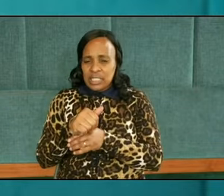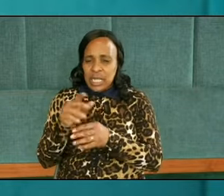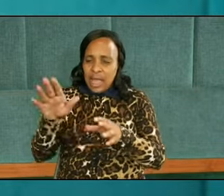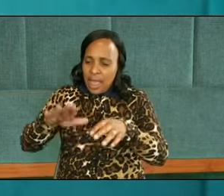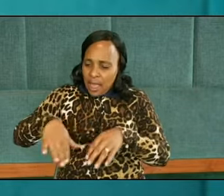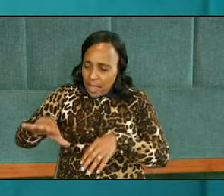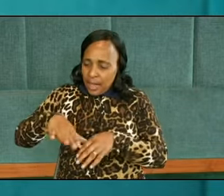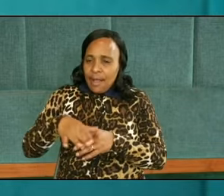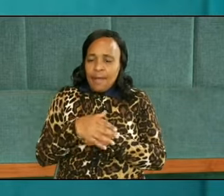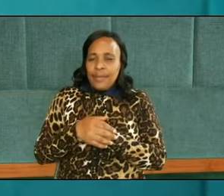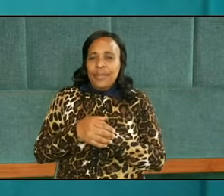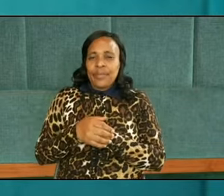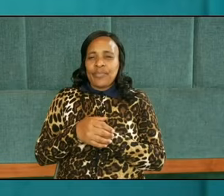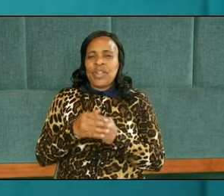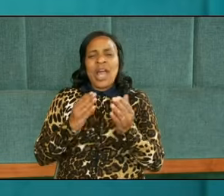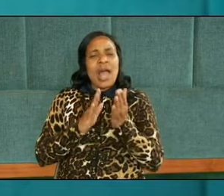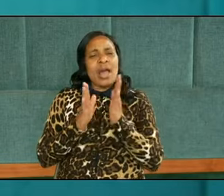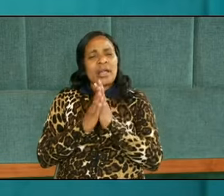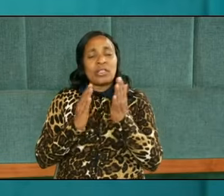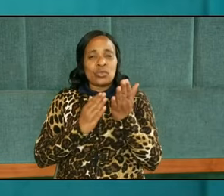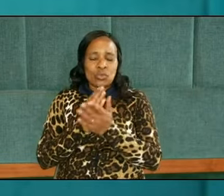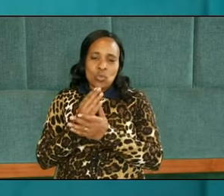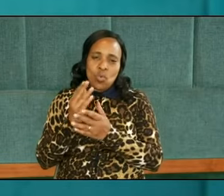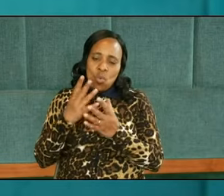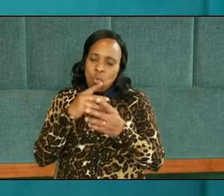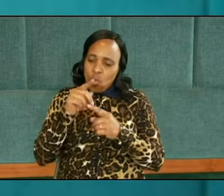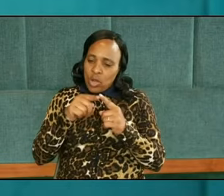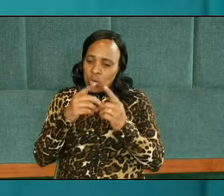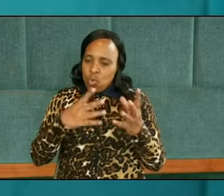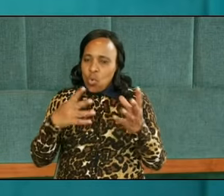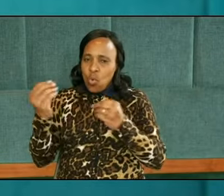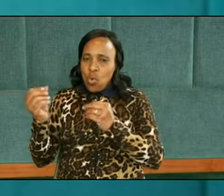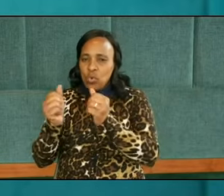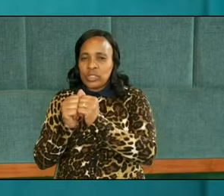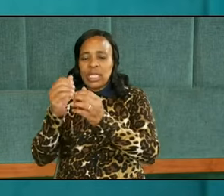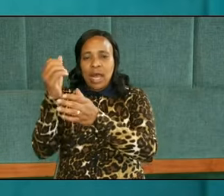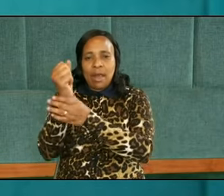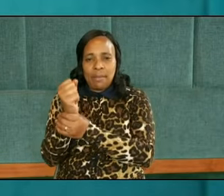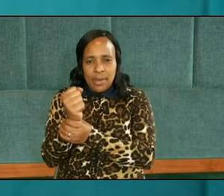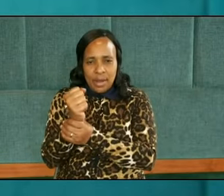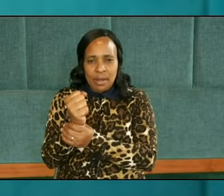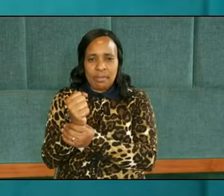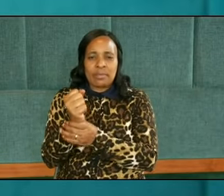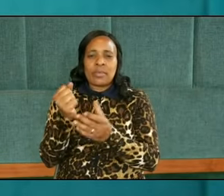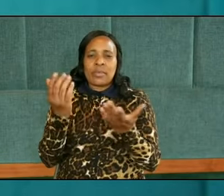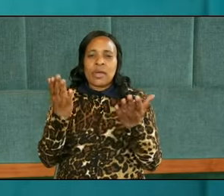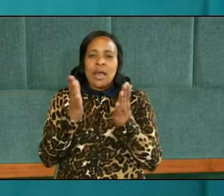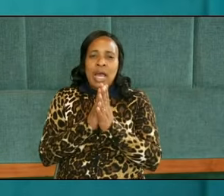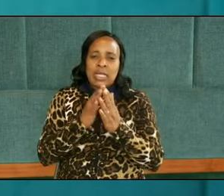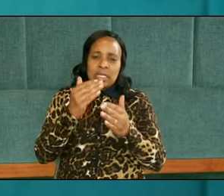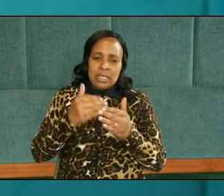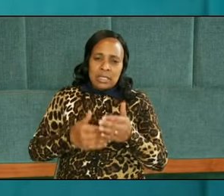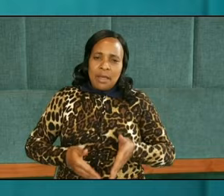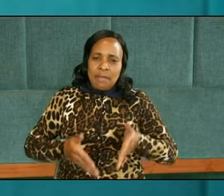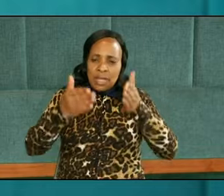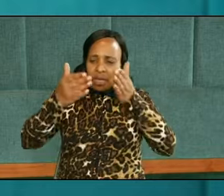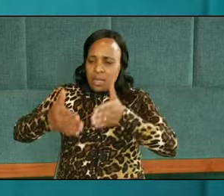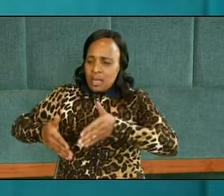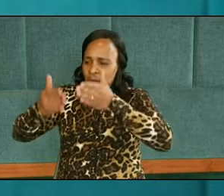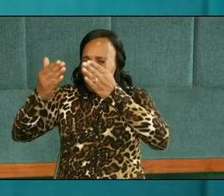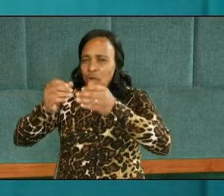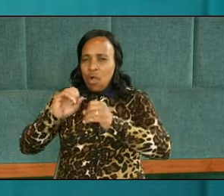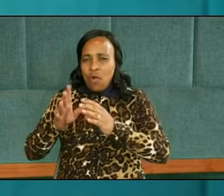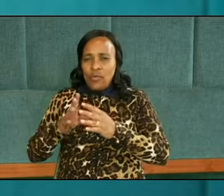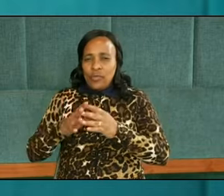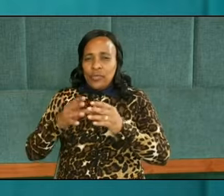location. And through when you go even with Abraham and the building of the tabernacles,